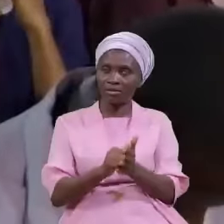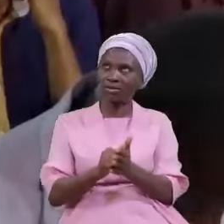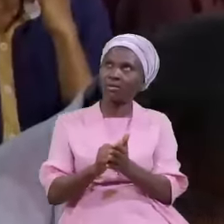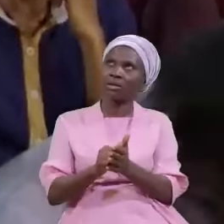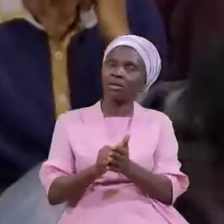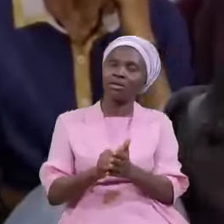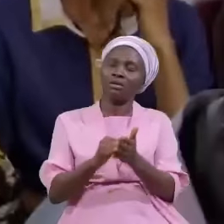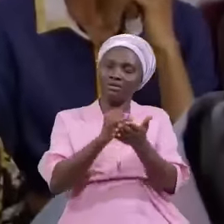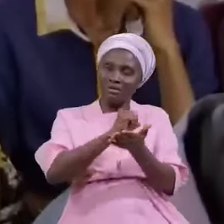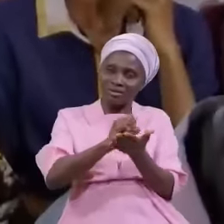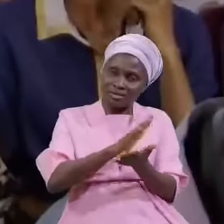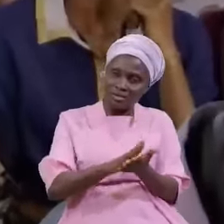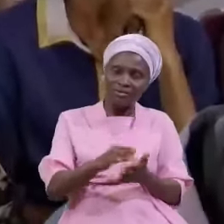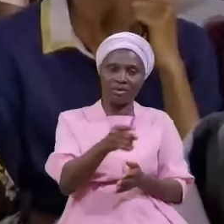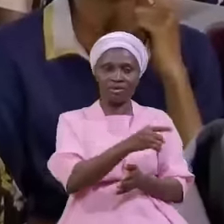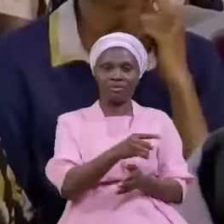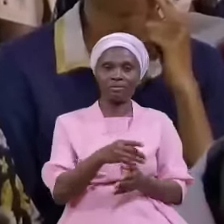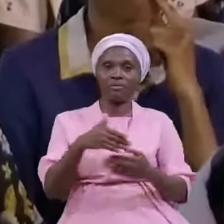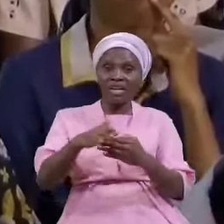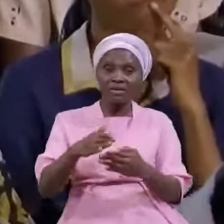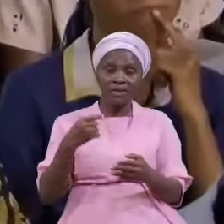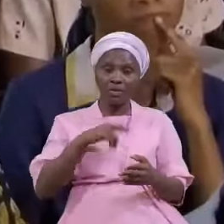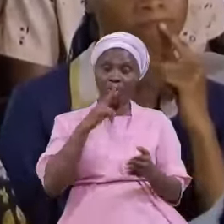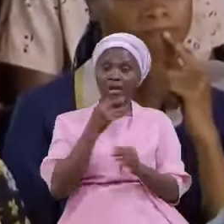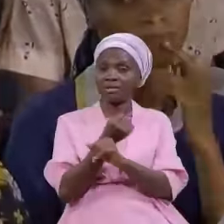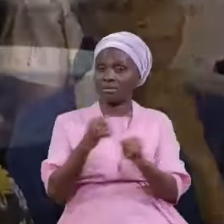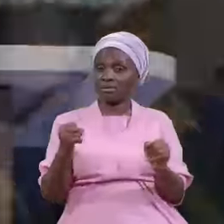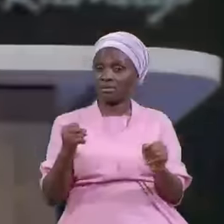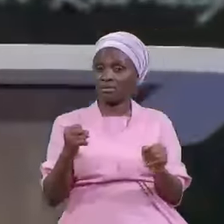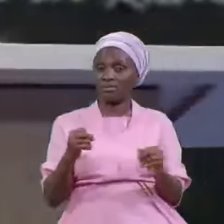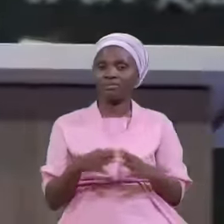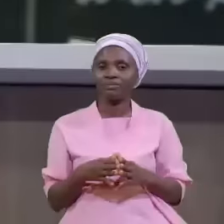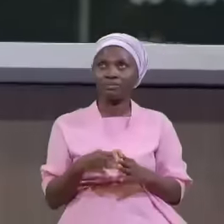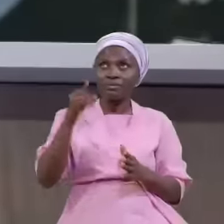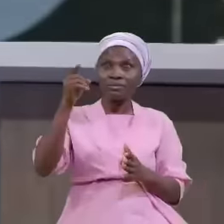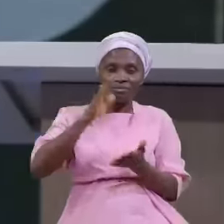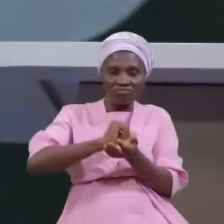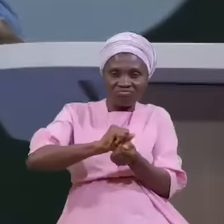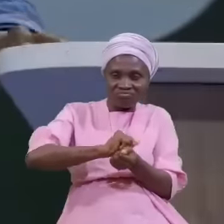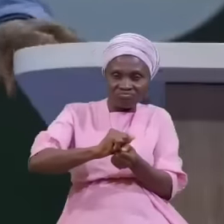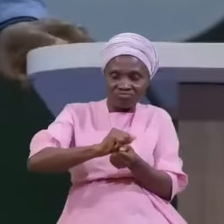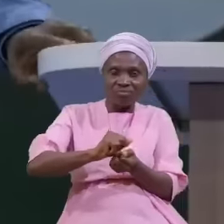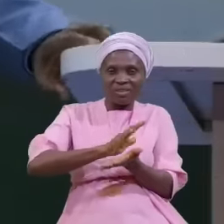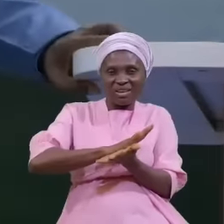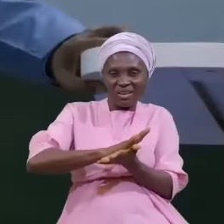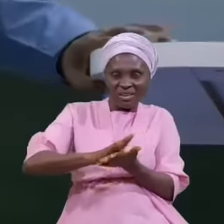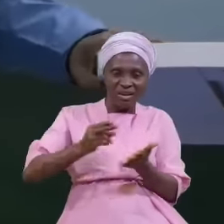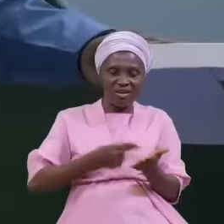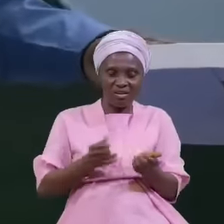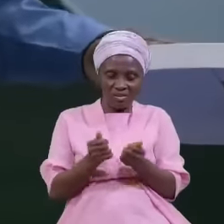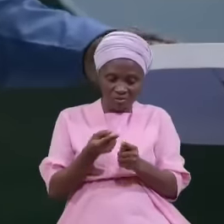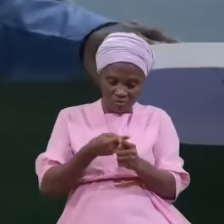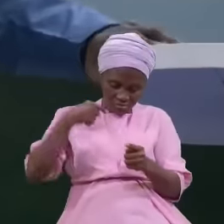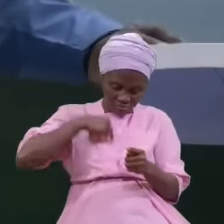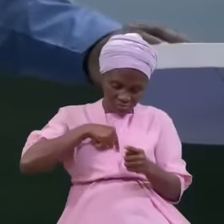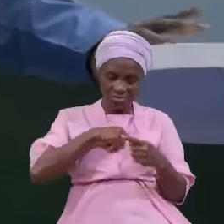are saved, he also wants to so clean us up on the inside. He wants to make us so